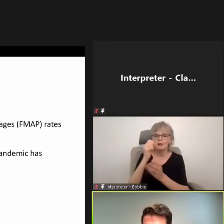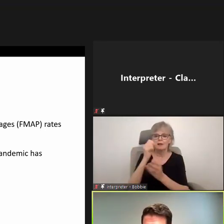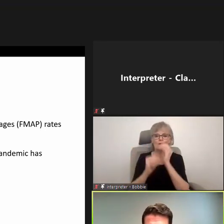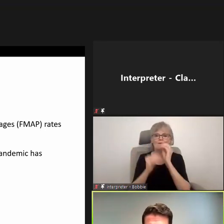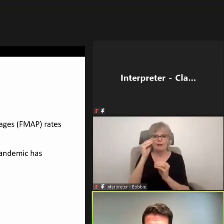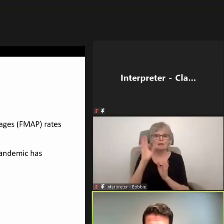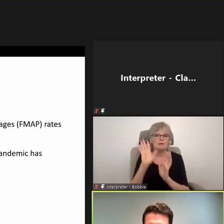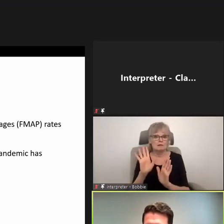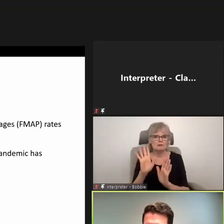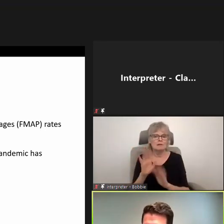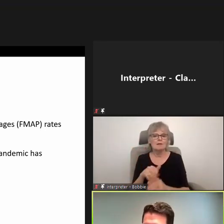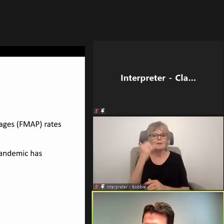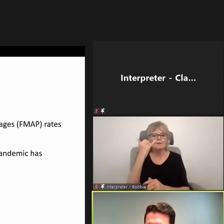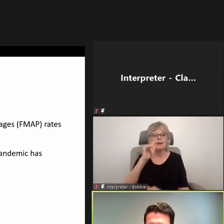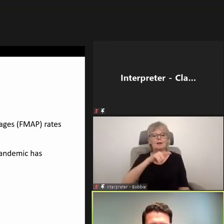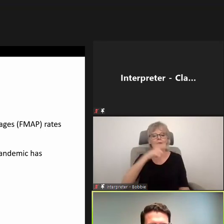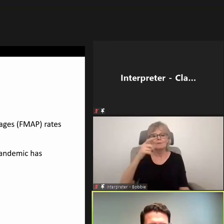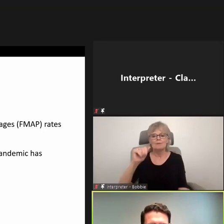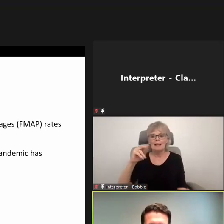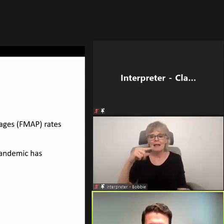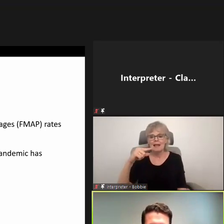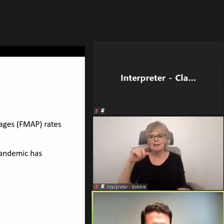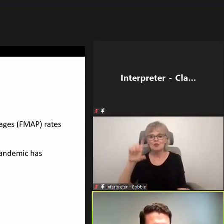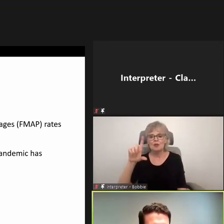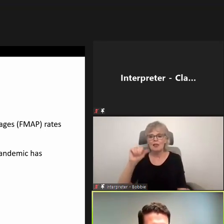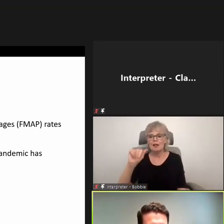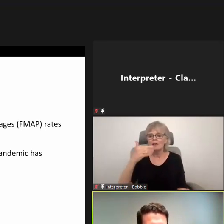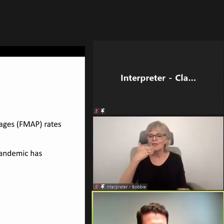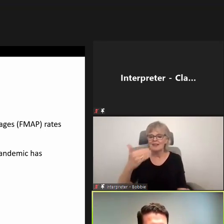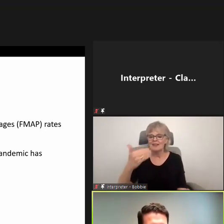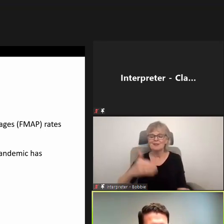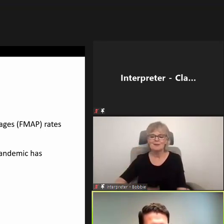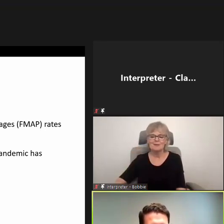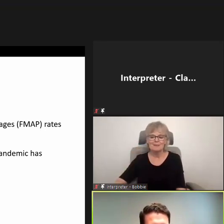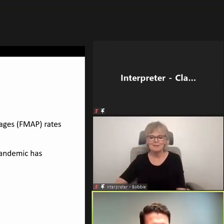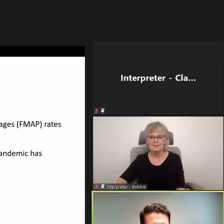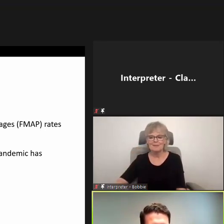will hand it back over to Angela. Thank you for your time.